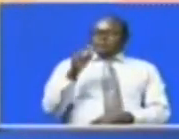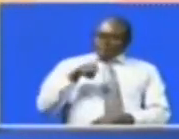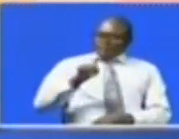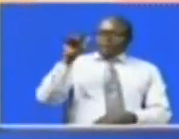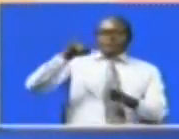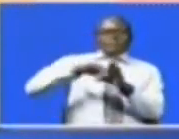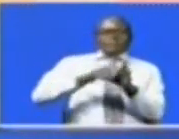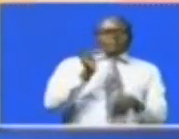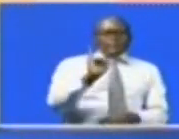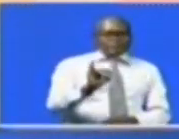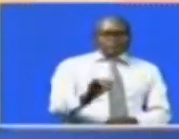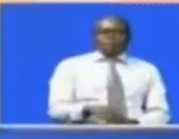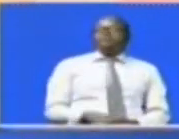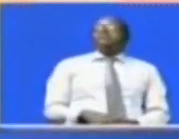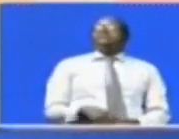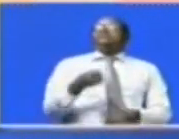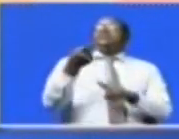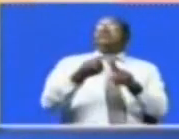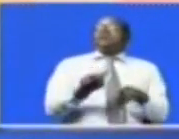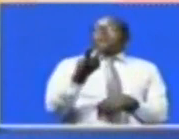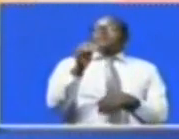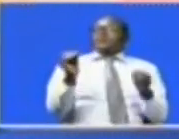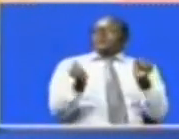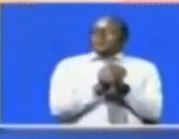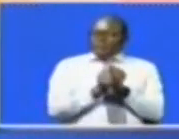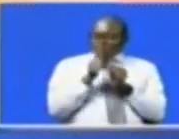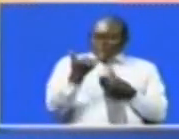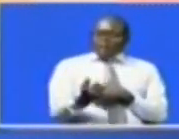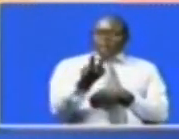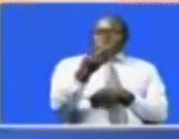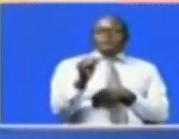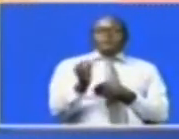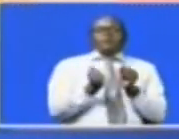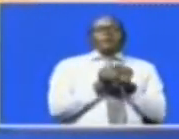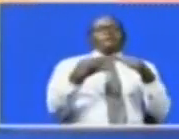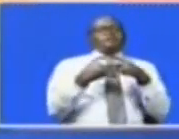belongs. This is from 2010, this is 2018.